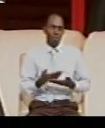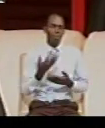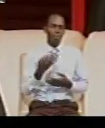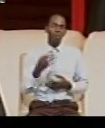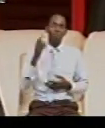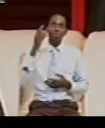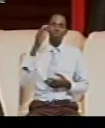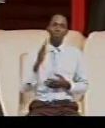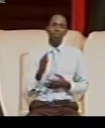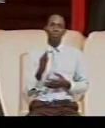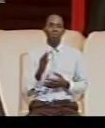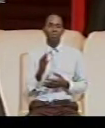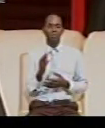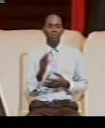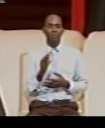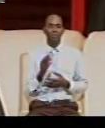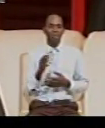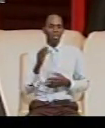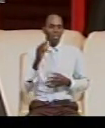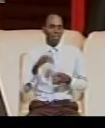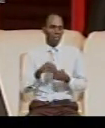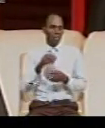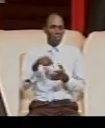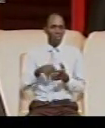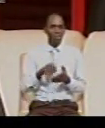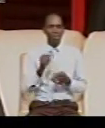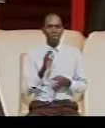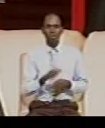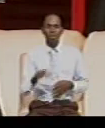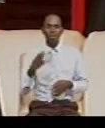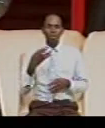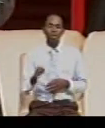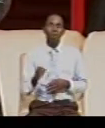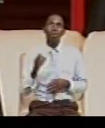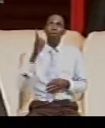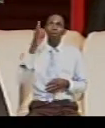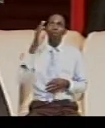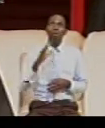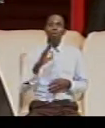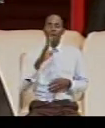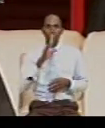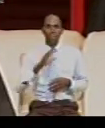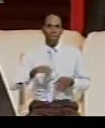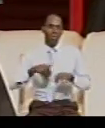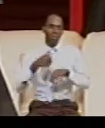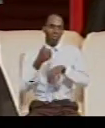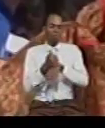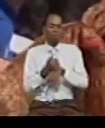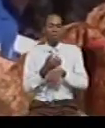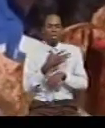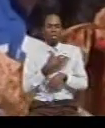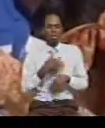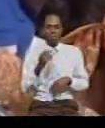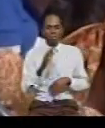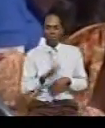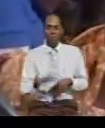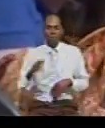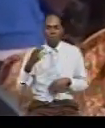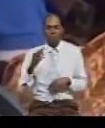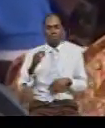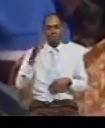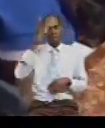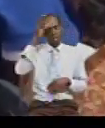the children of God are manifest, and the children of the devil.